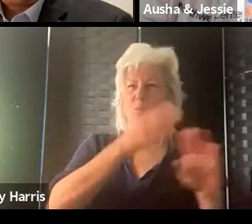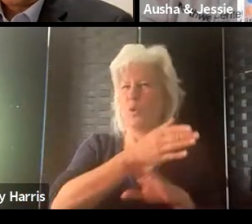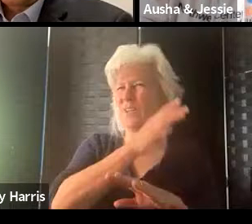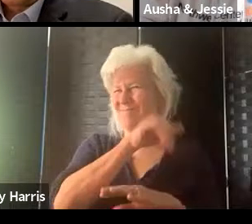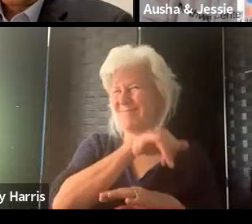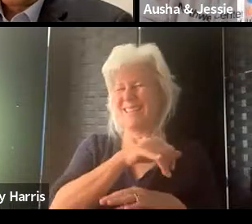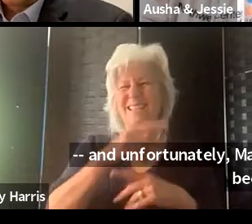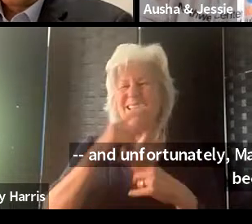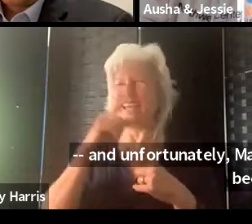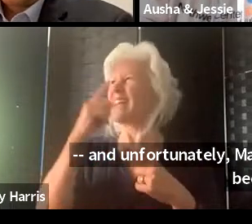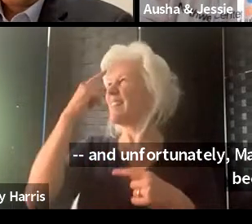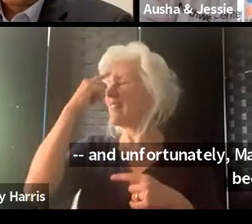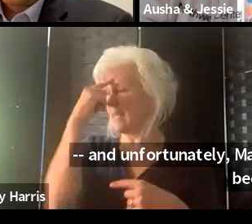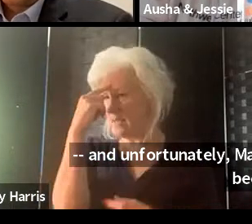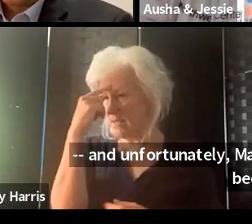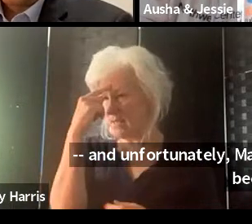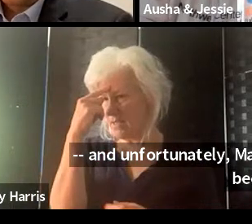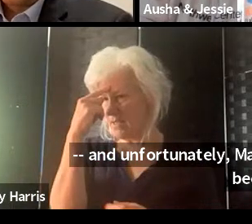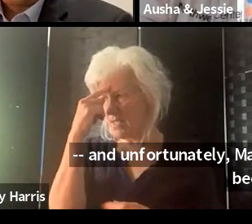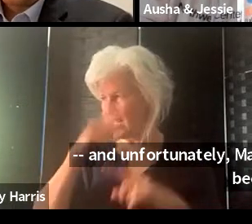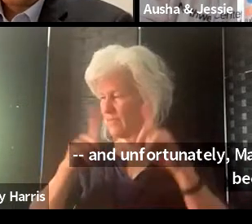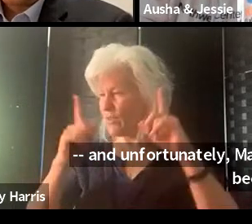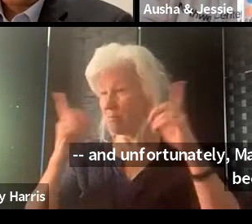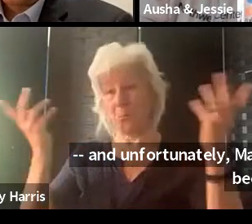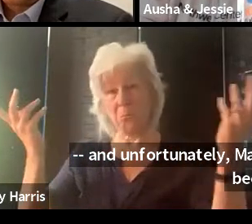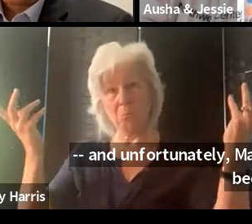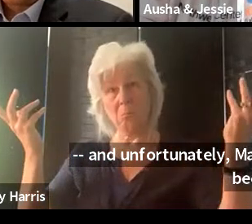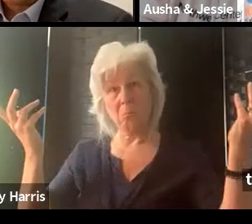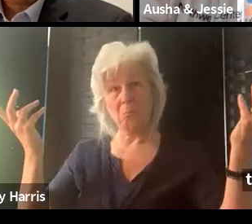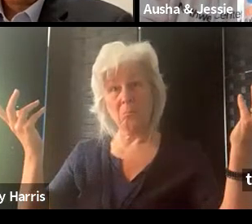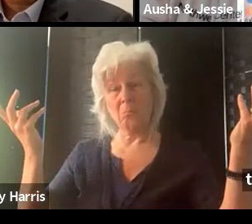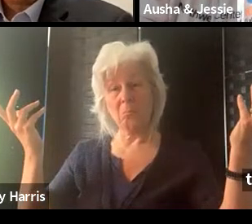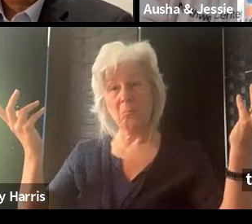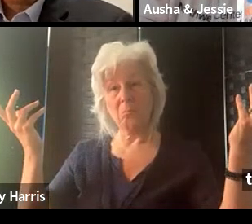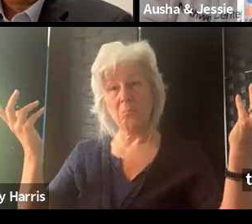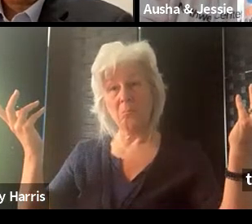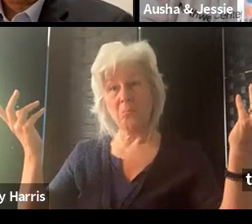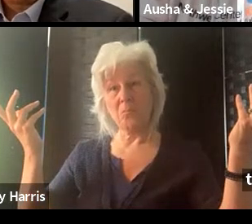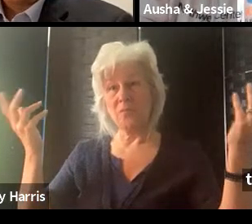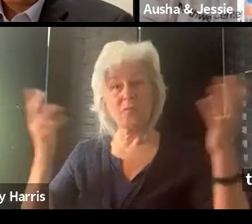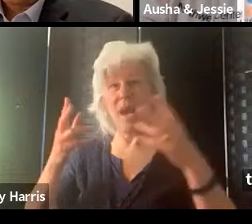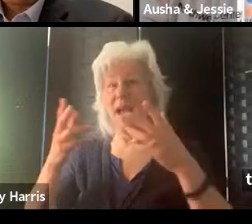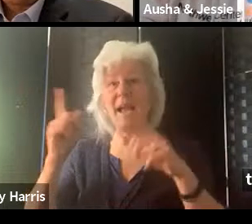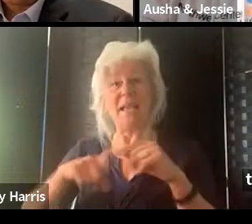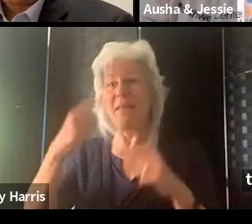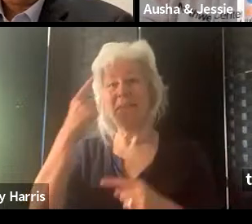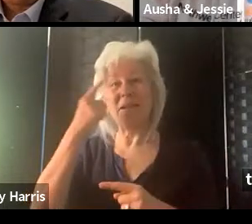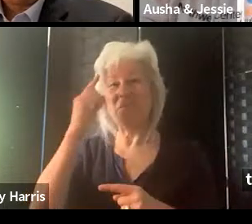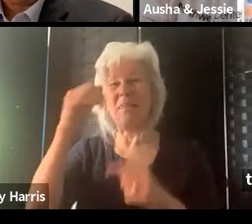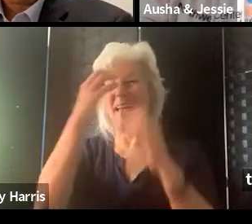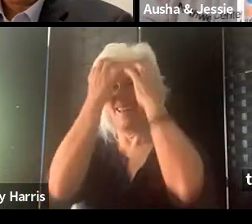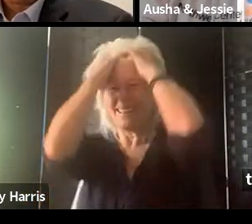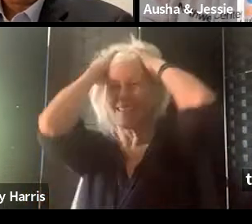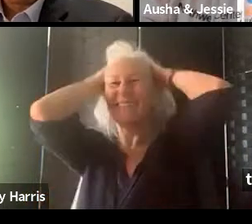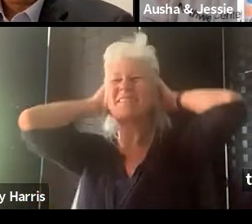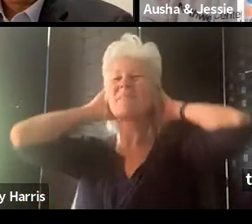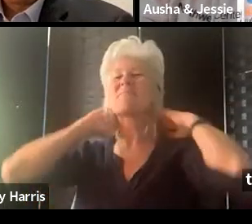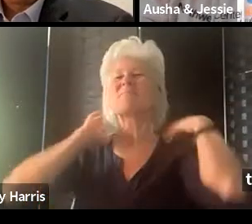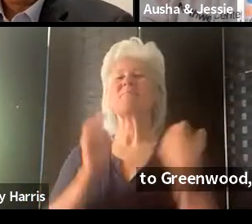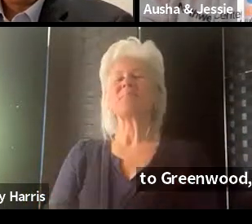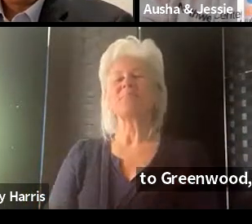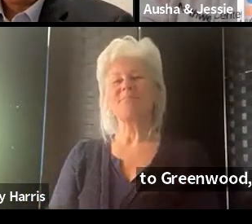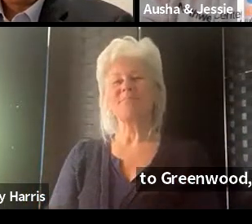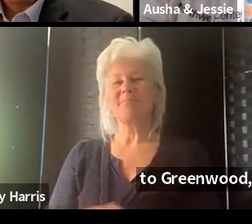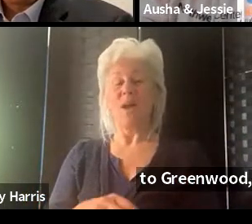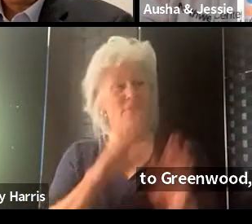I can't think of a difference for either one of them. Well, that's great. Yeah, that's what we want